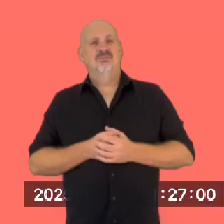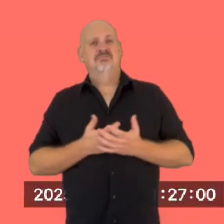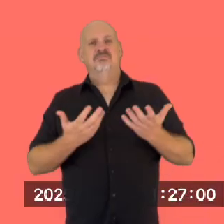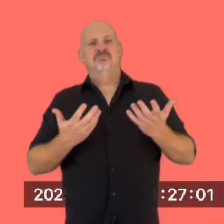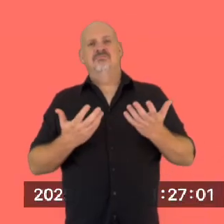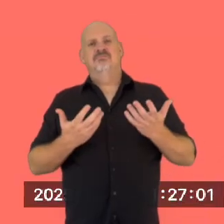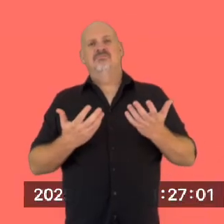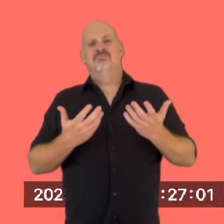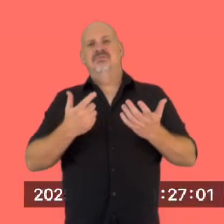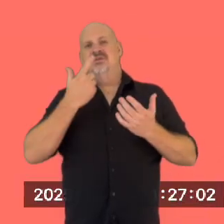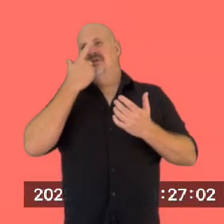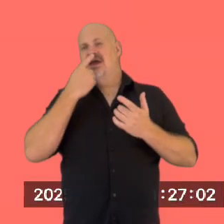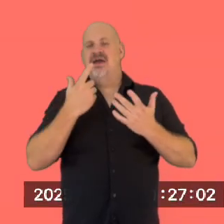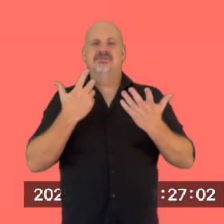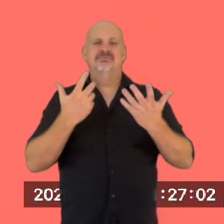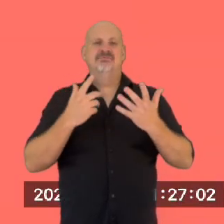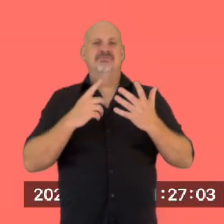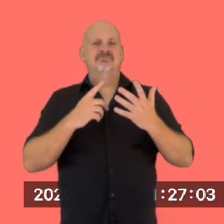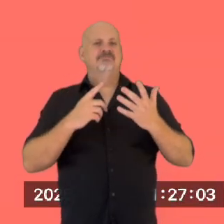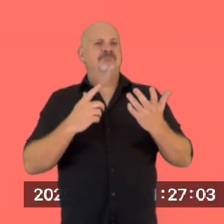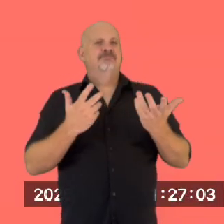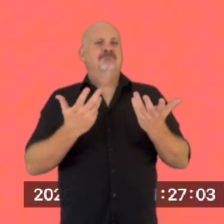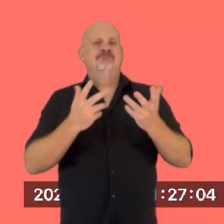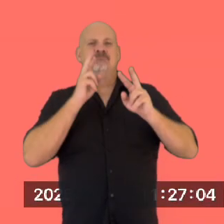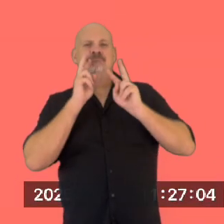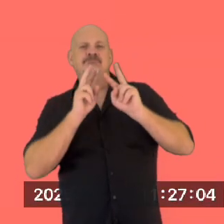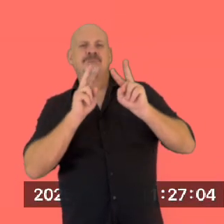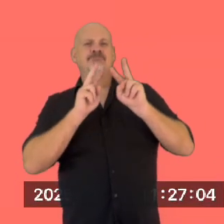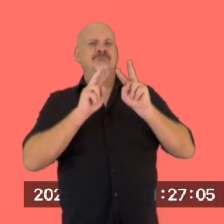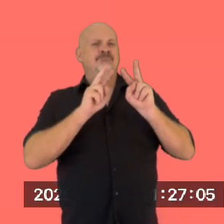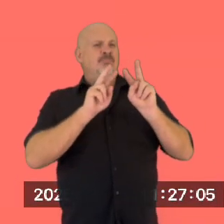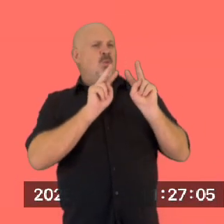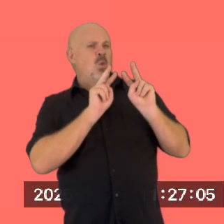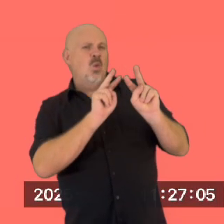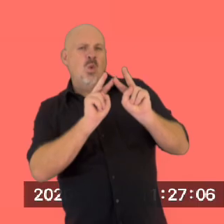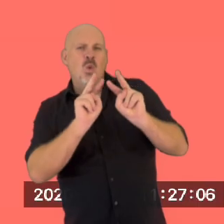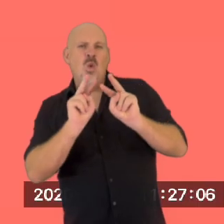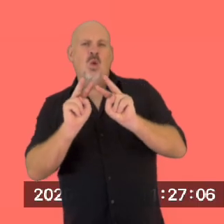can you'll see something that you really kind of just quite like and can